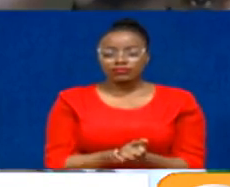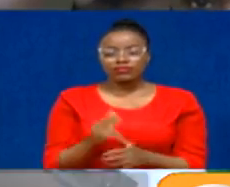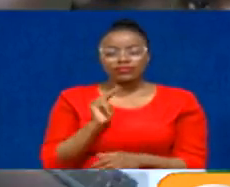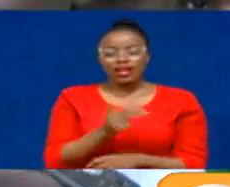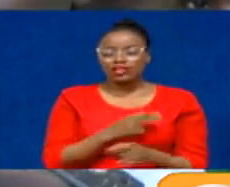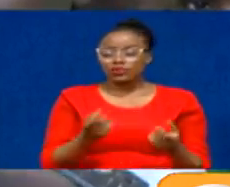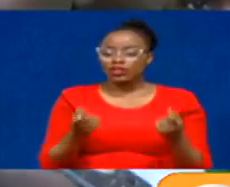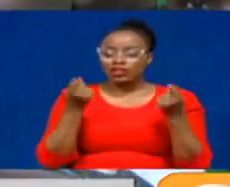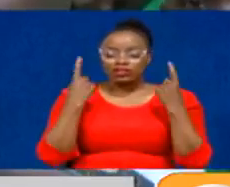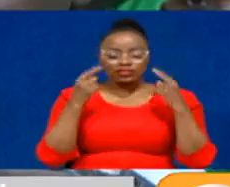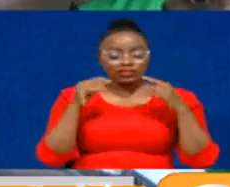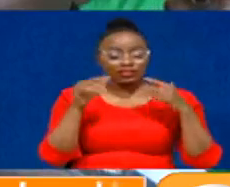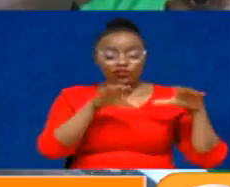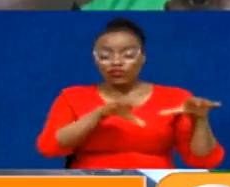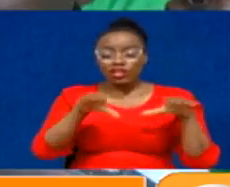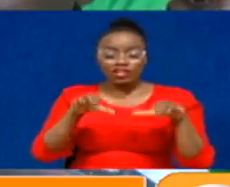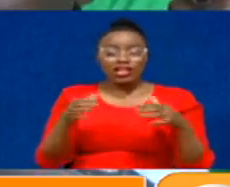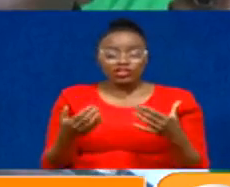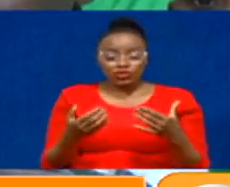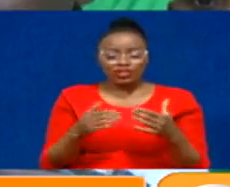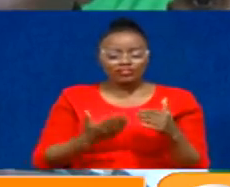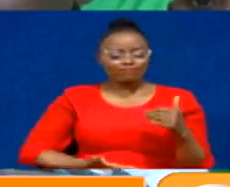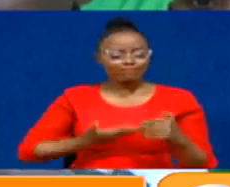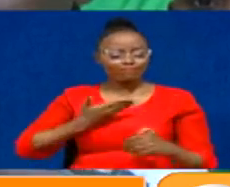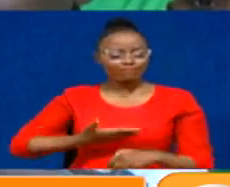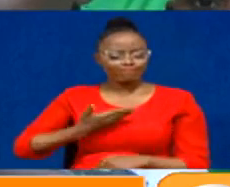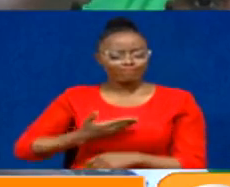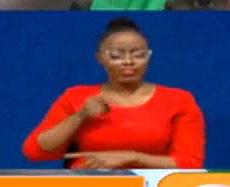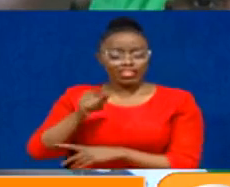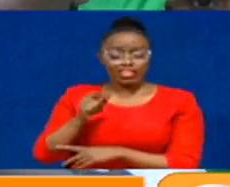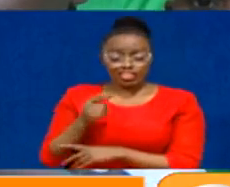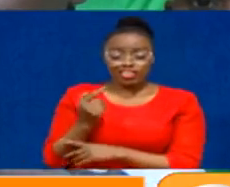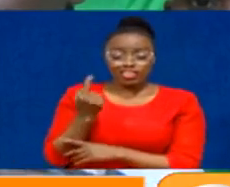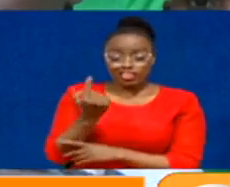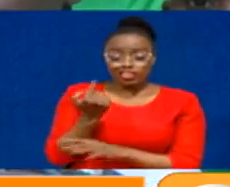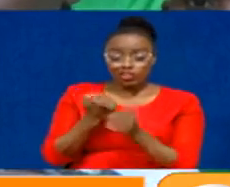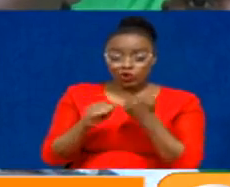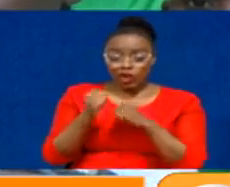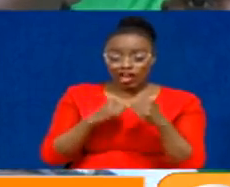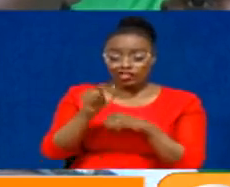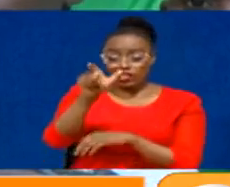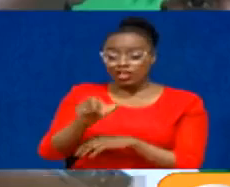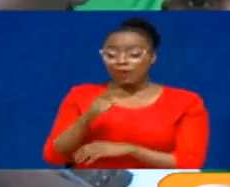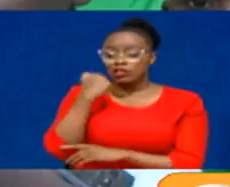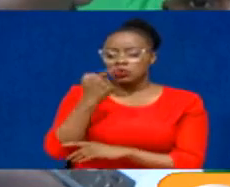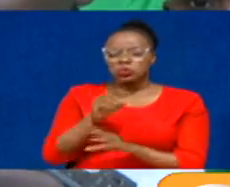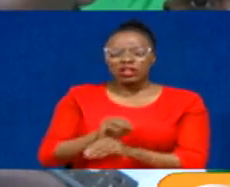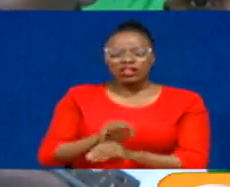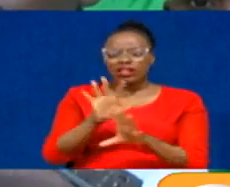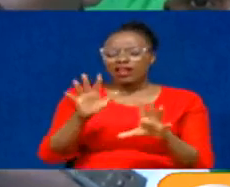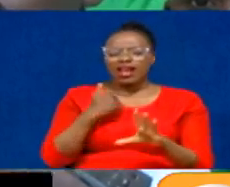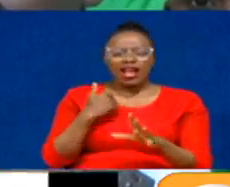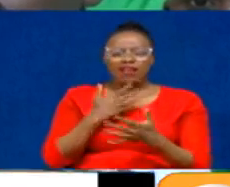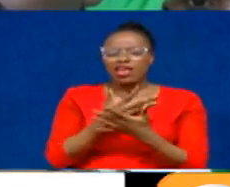We understand the frustration and the anger on this single act by someone who clearly has